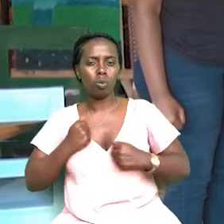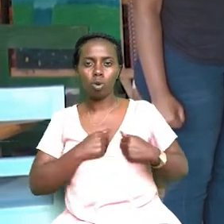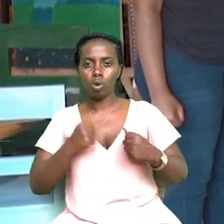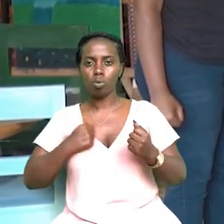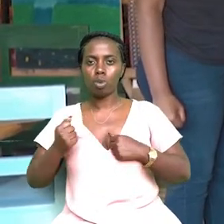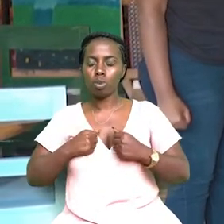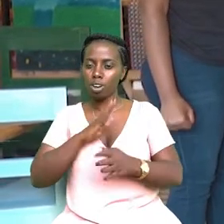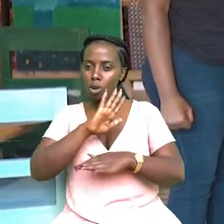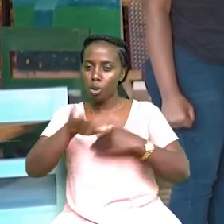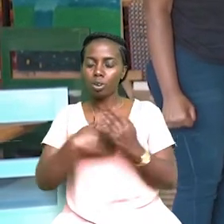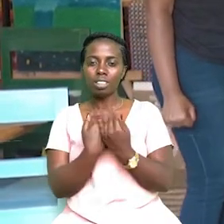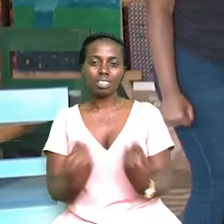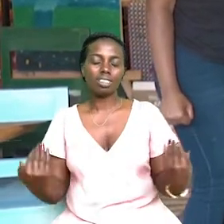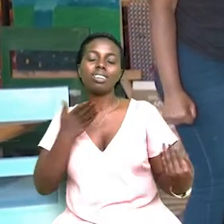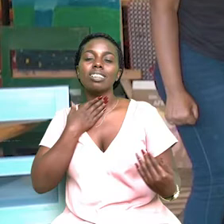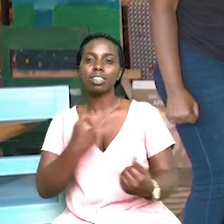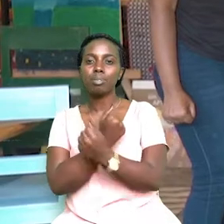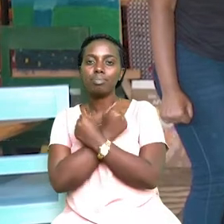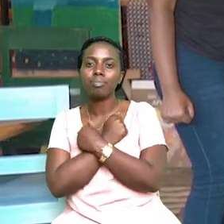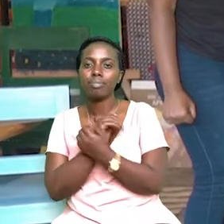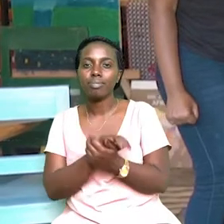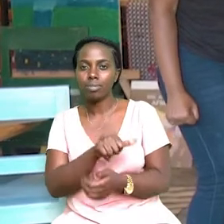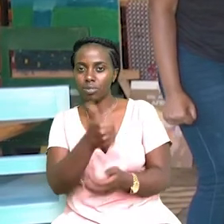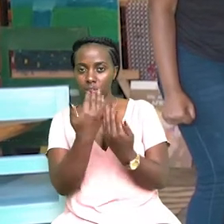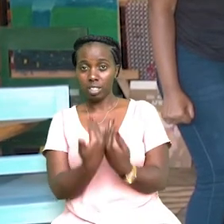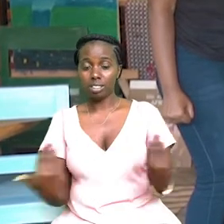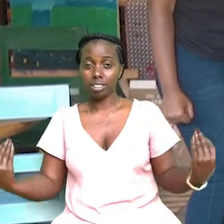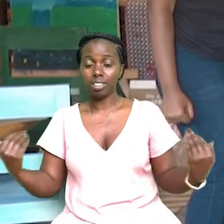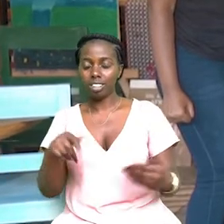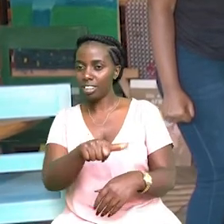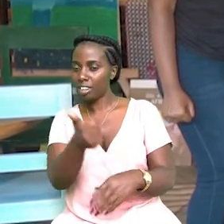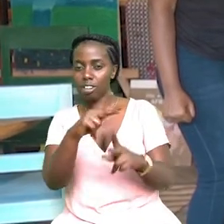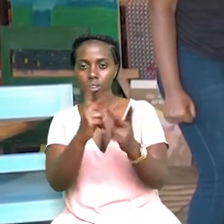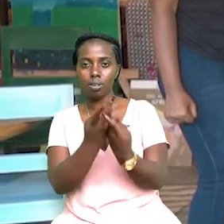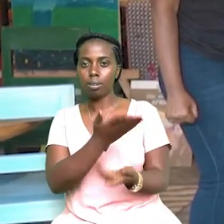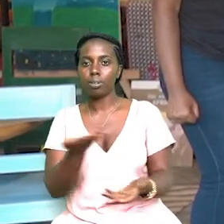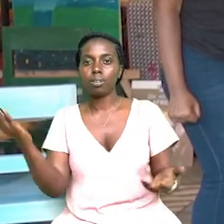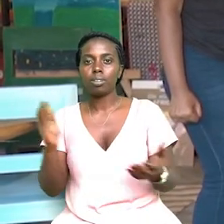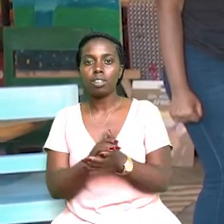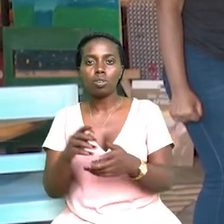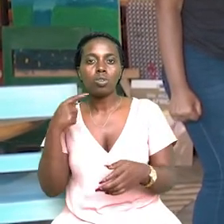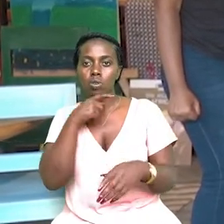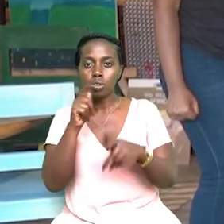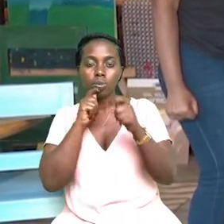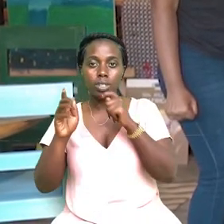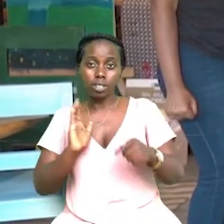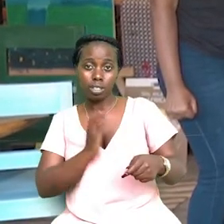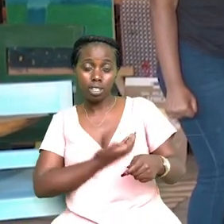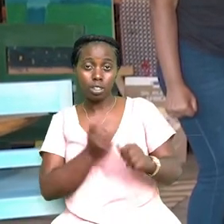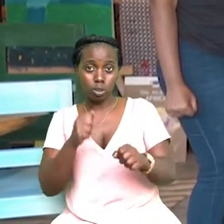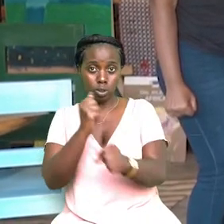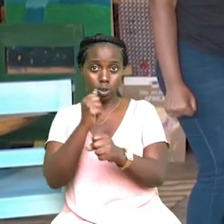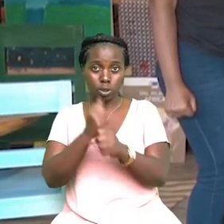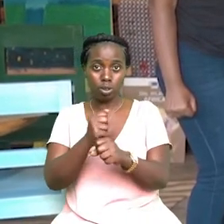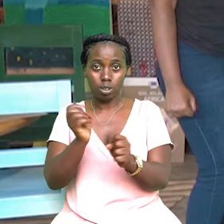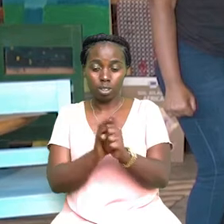that every child needs to hug, and every child actually everywhere. Social media and of course our networks that are